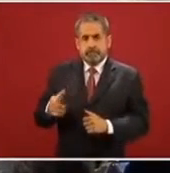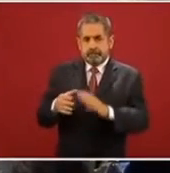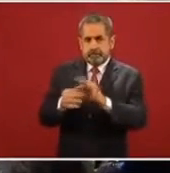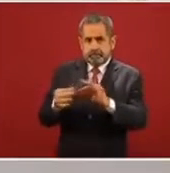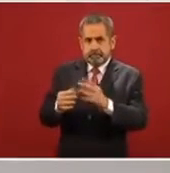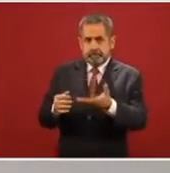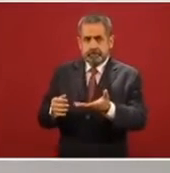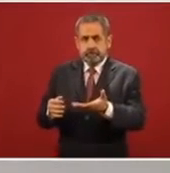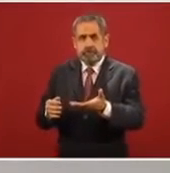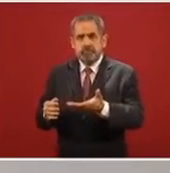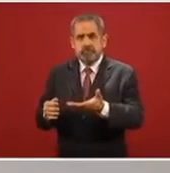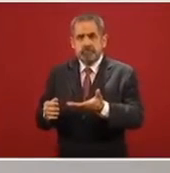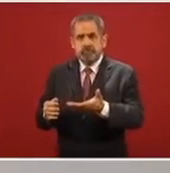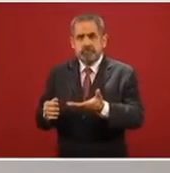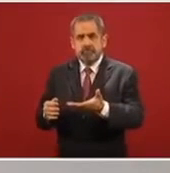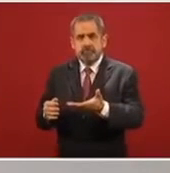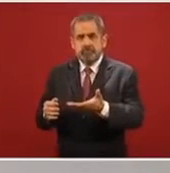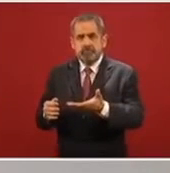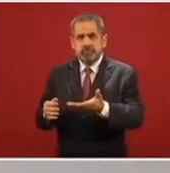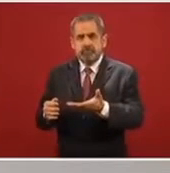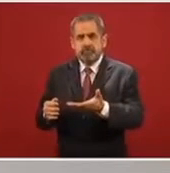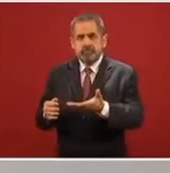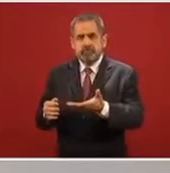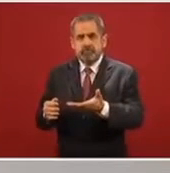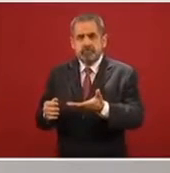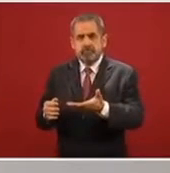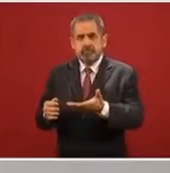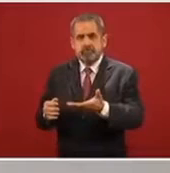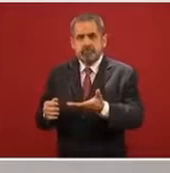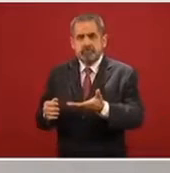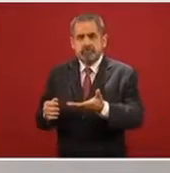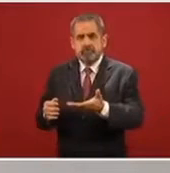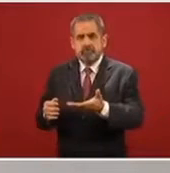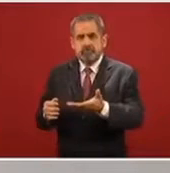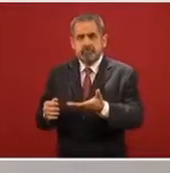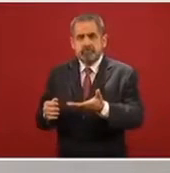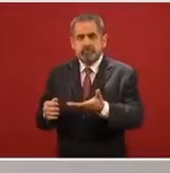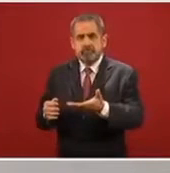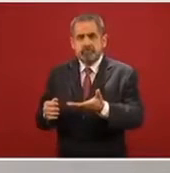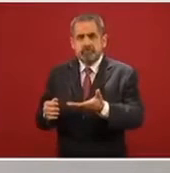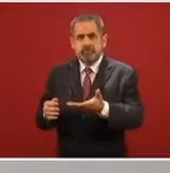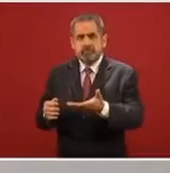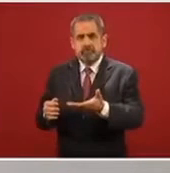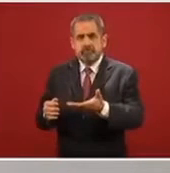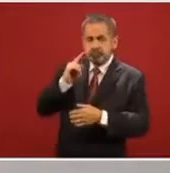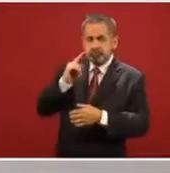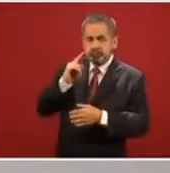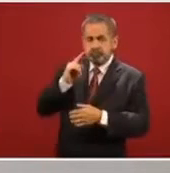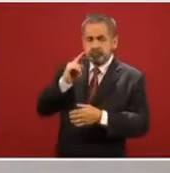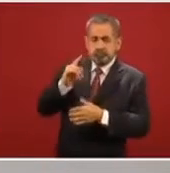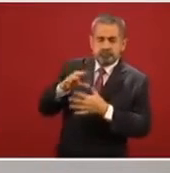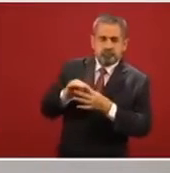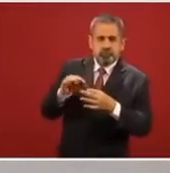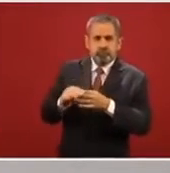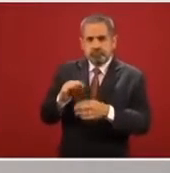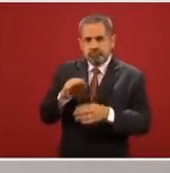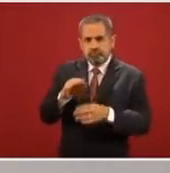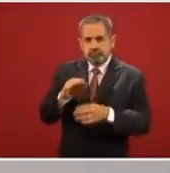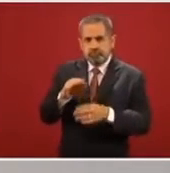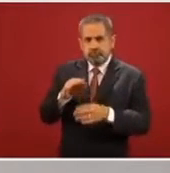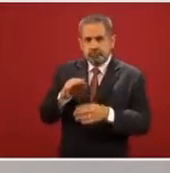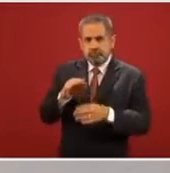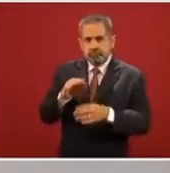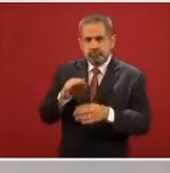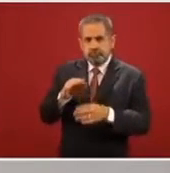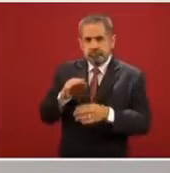estos mecanismos en puerta And if a state already has these mechanisms in action y los puede implantar,